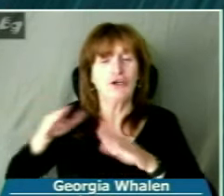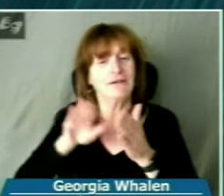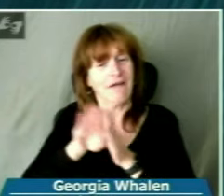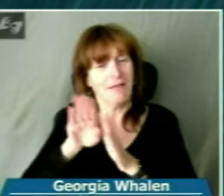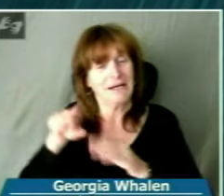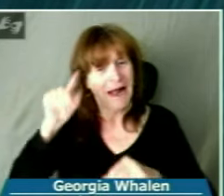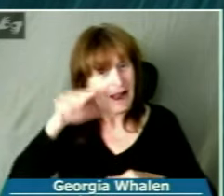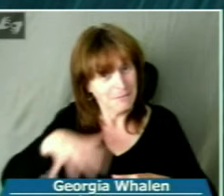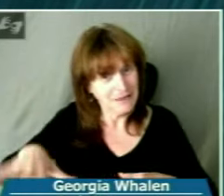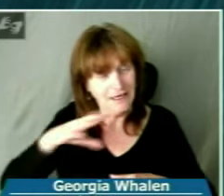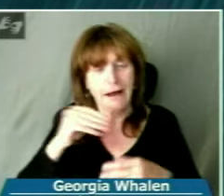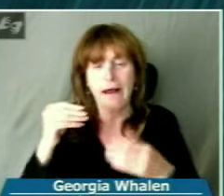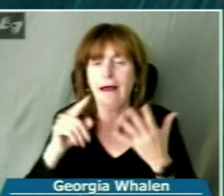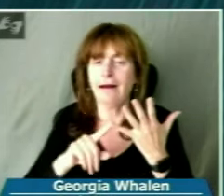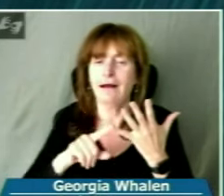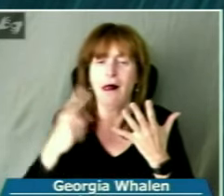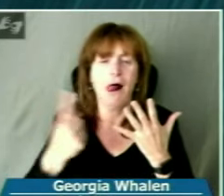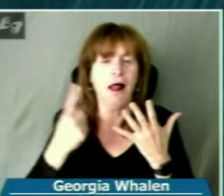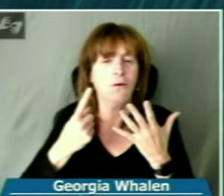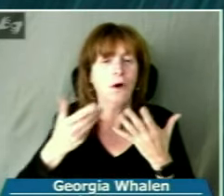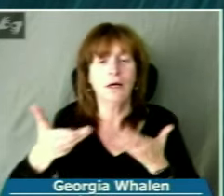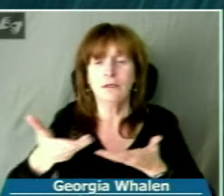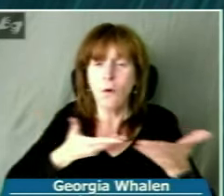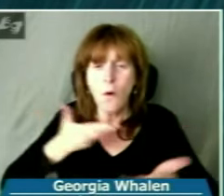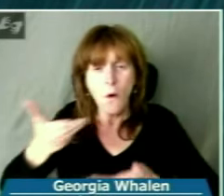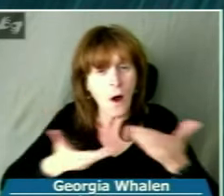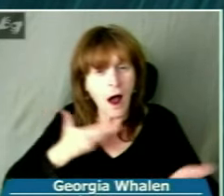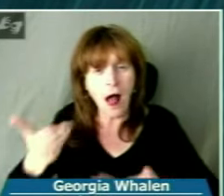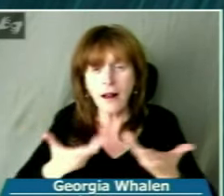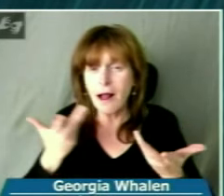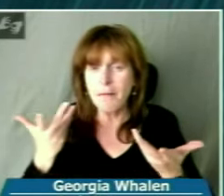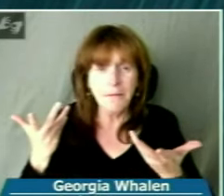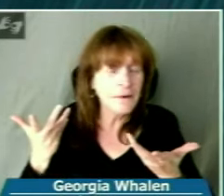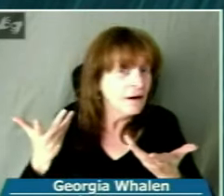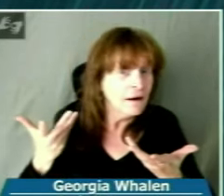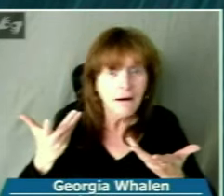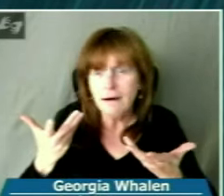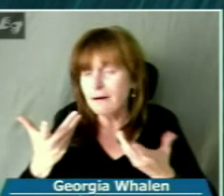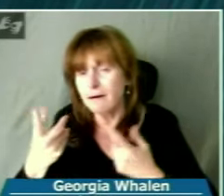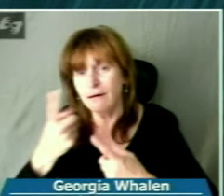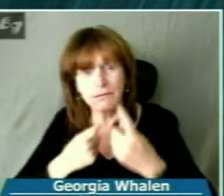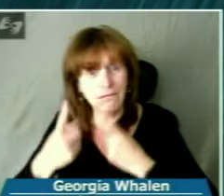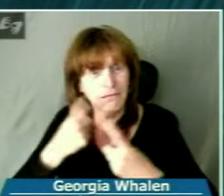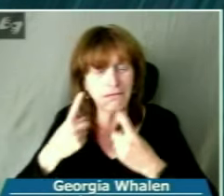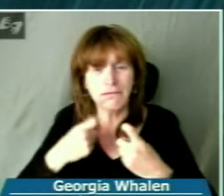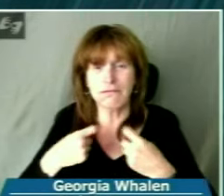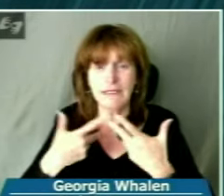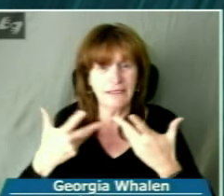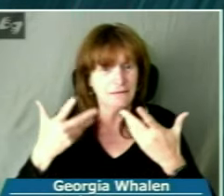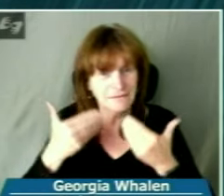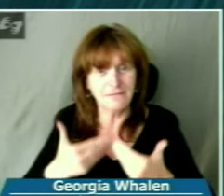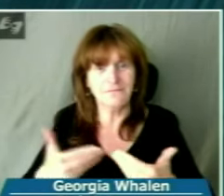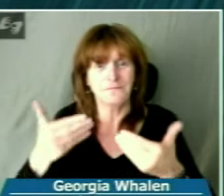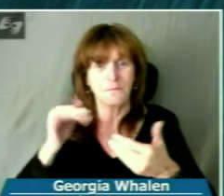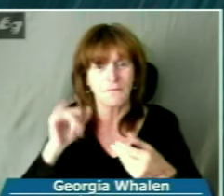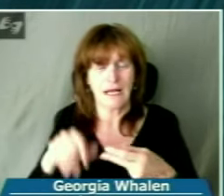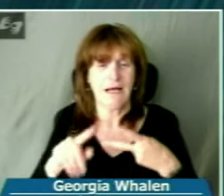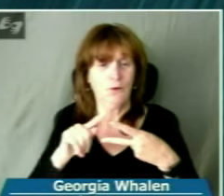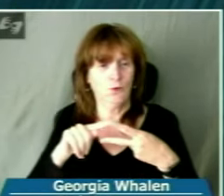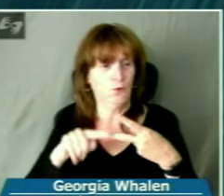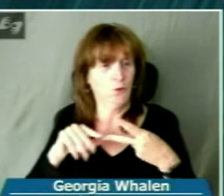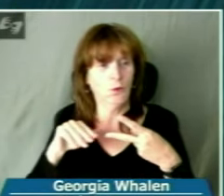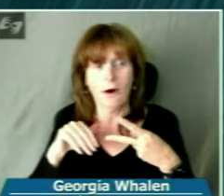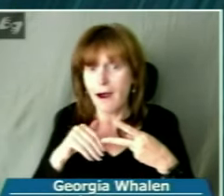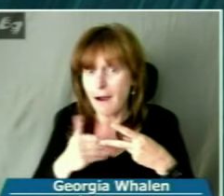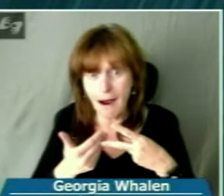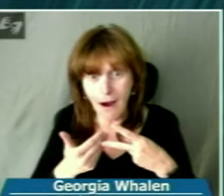as always, we welcome your participation in tonight's town hall meeting, and you can submit questions in one of two ways,